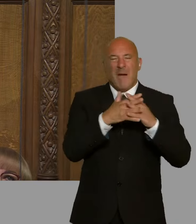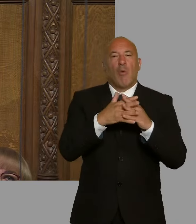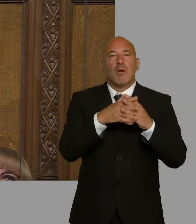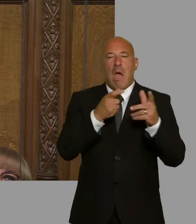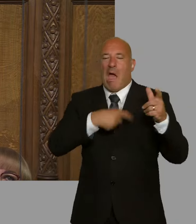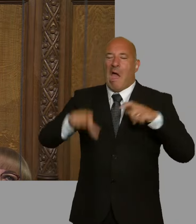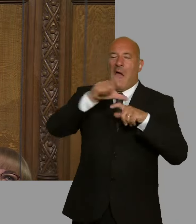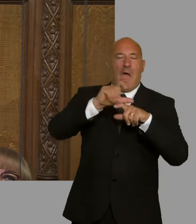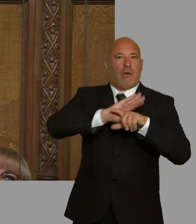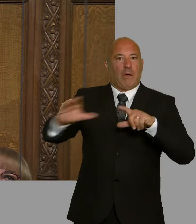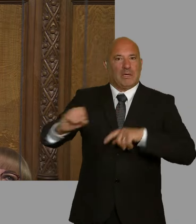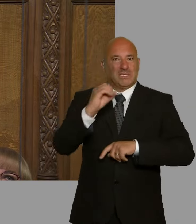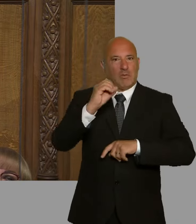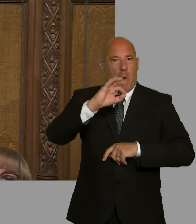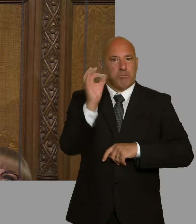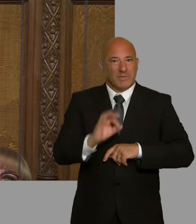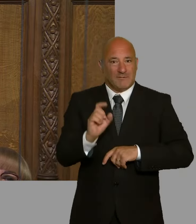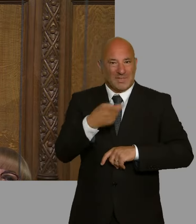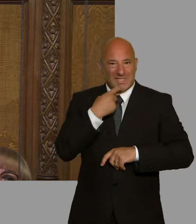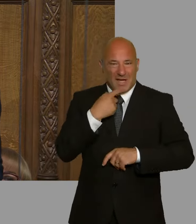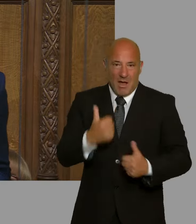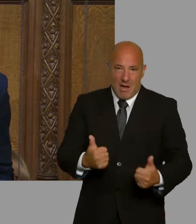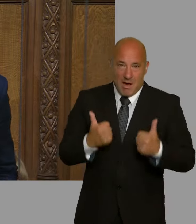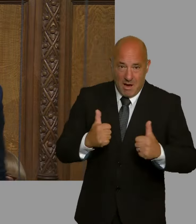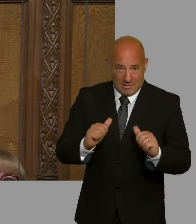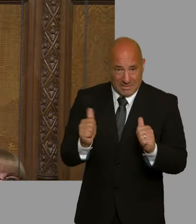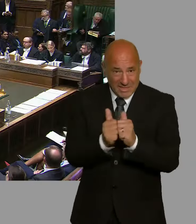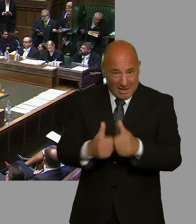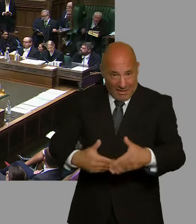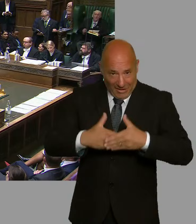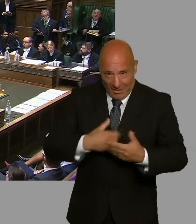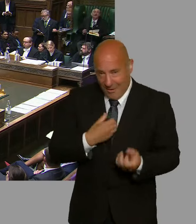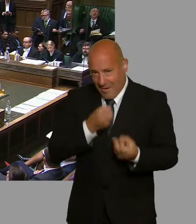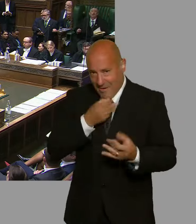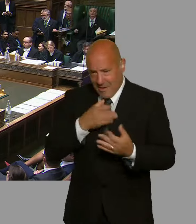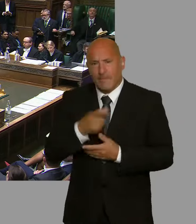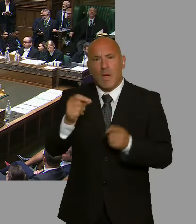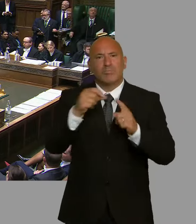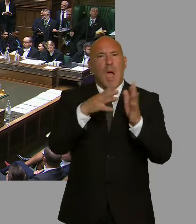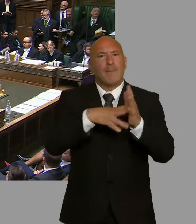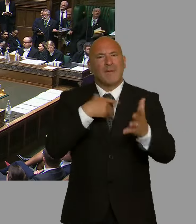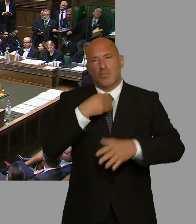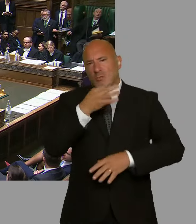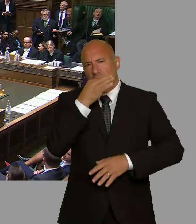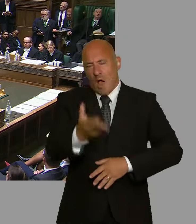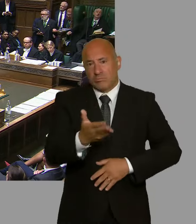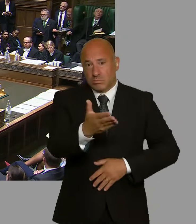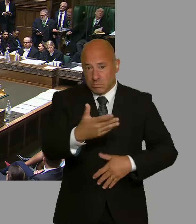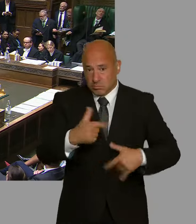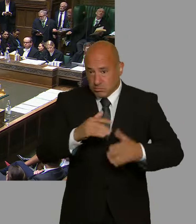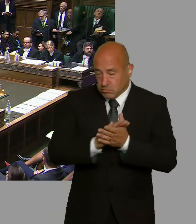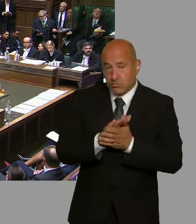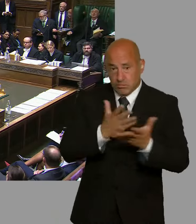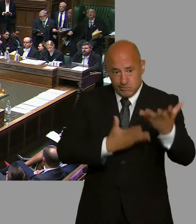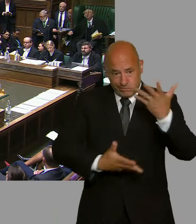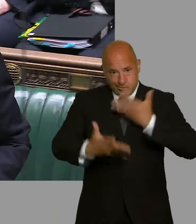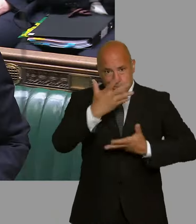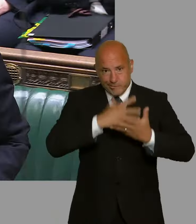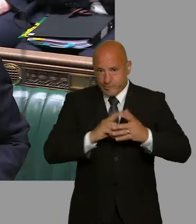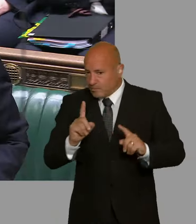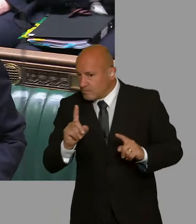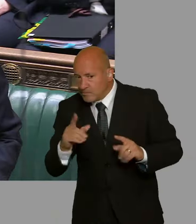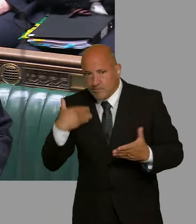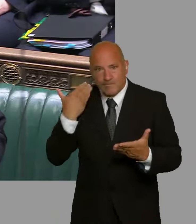our steel workers across Wales and across our United Kingdom? Prime Minister. He's doing great work with the Welsh